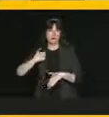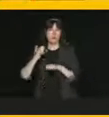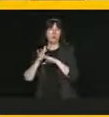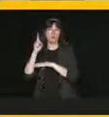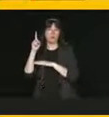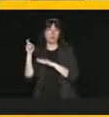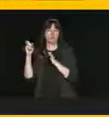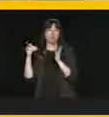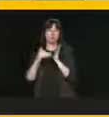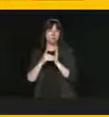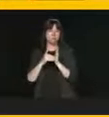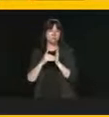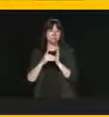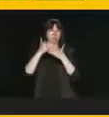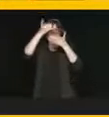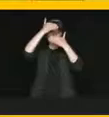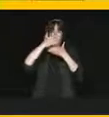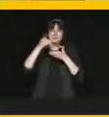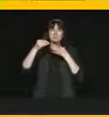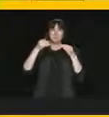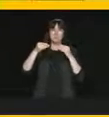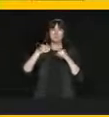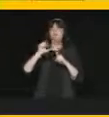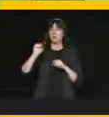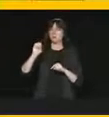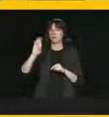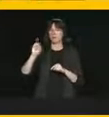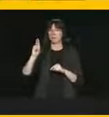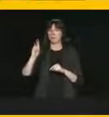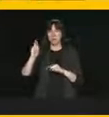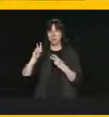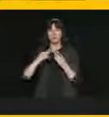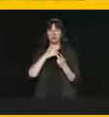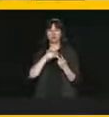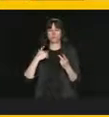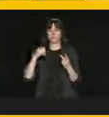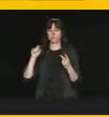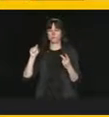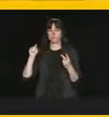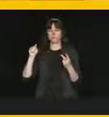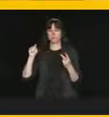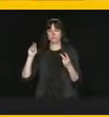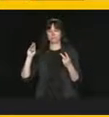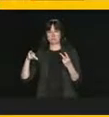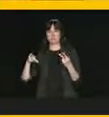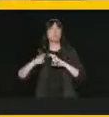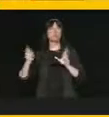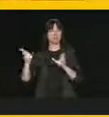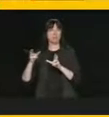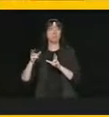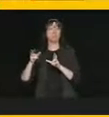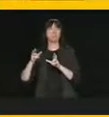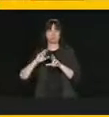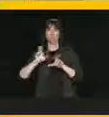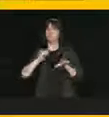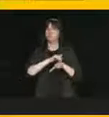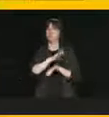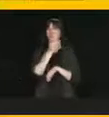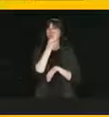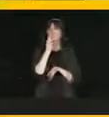we ordered from Bauer and Toronto Stamp are also ready and will be sent out very soon.